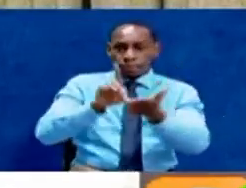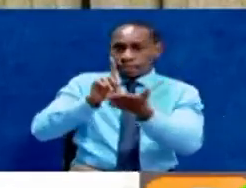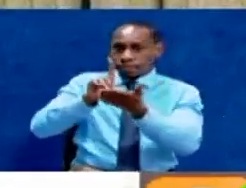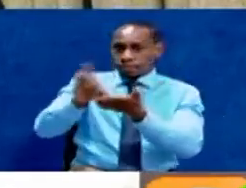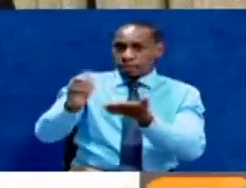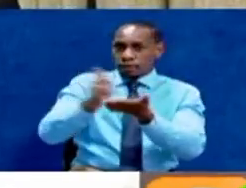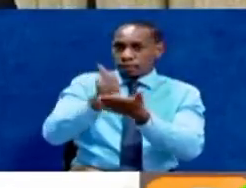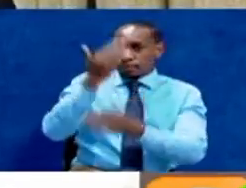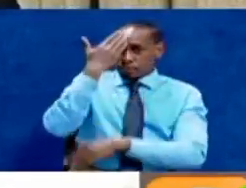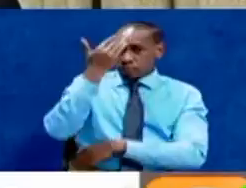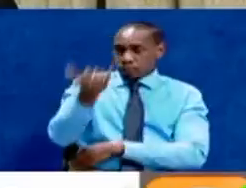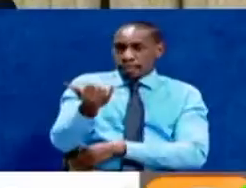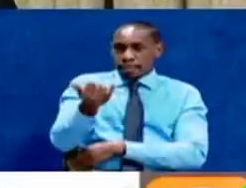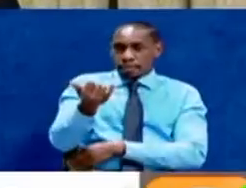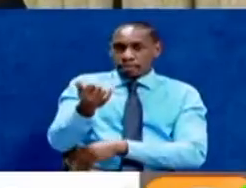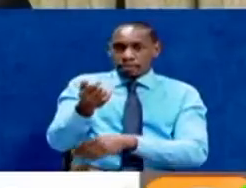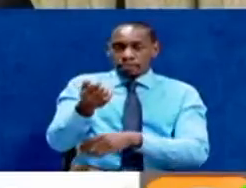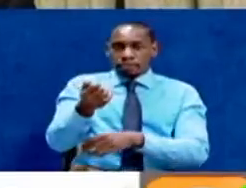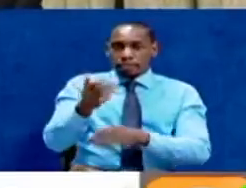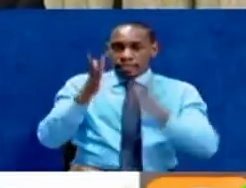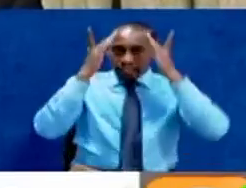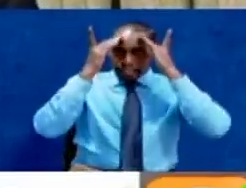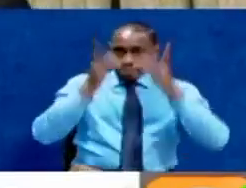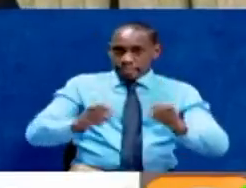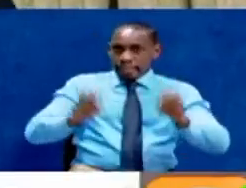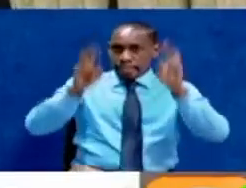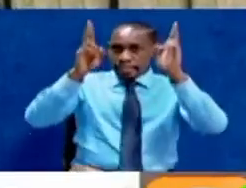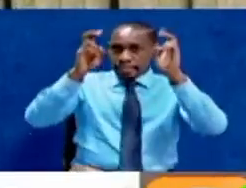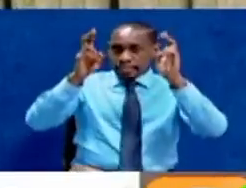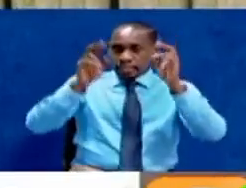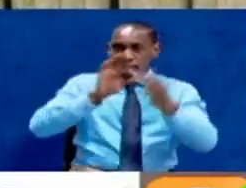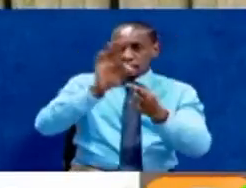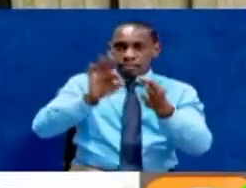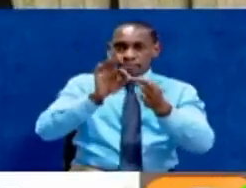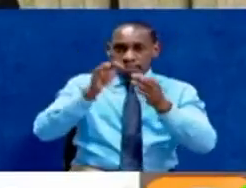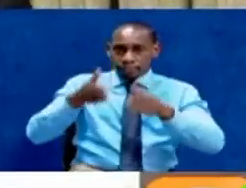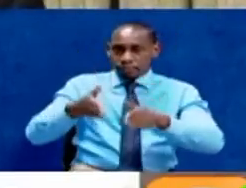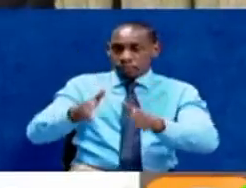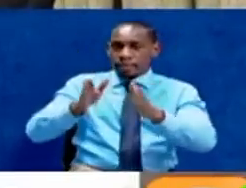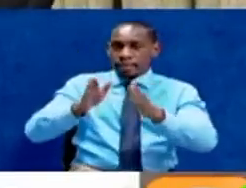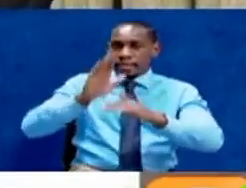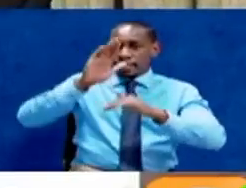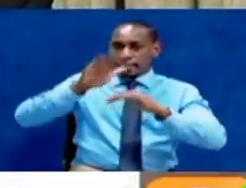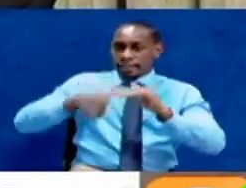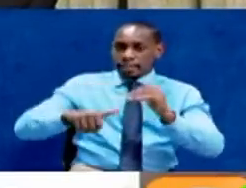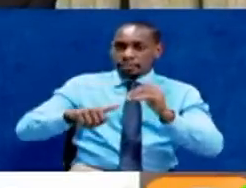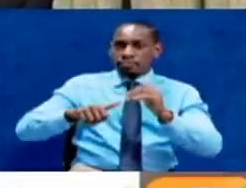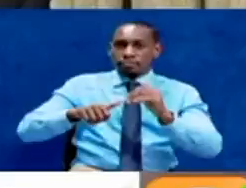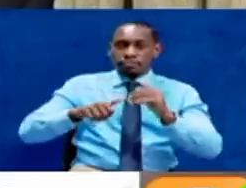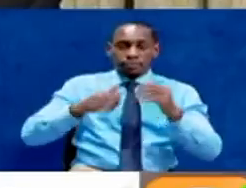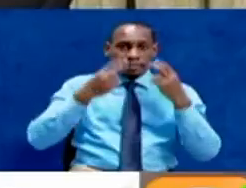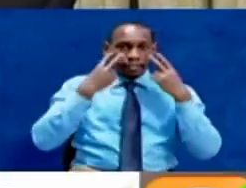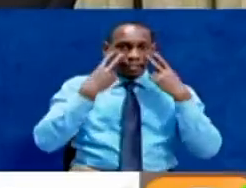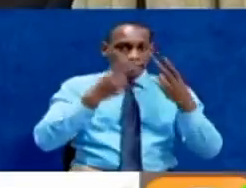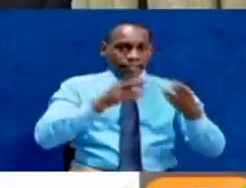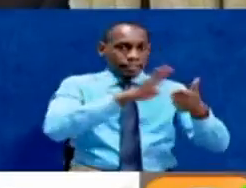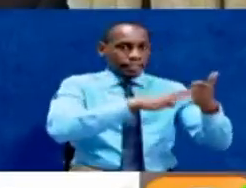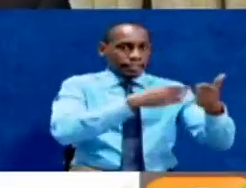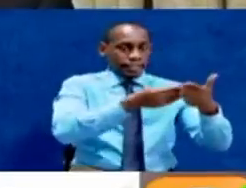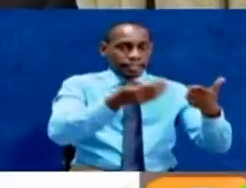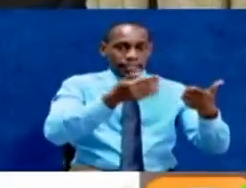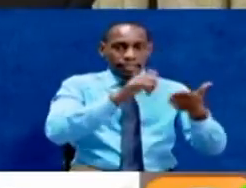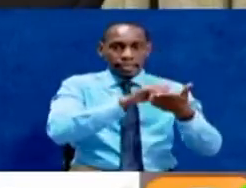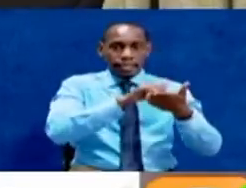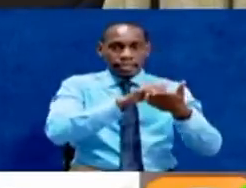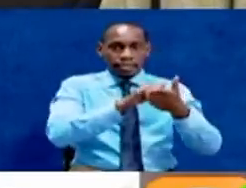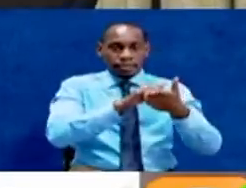from office because of ruling on a matter on a particular way, other than looking at the mechanisms laid